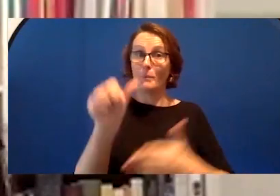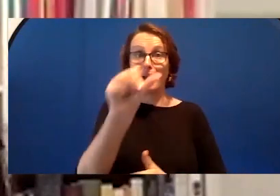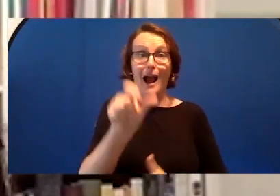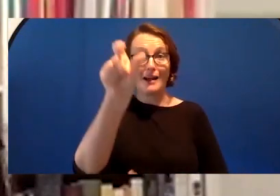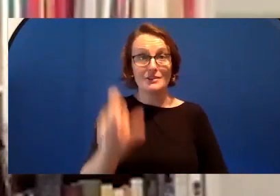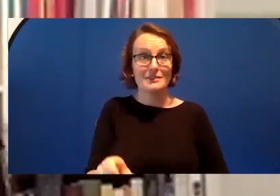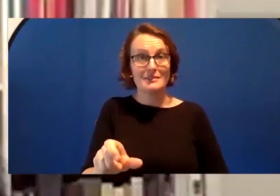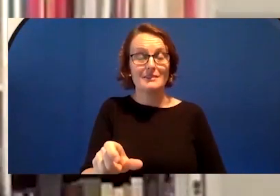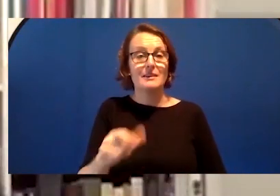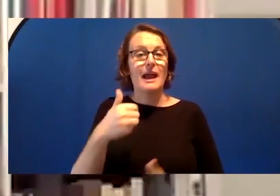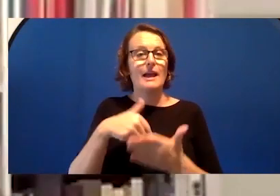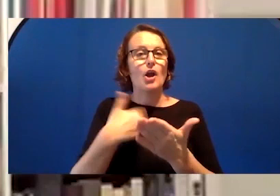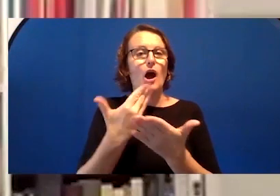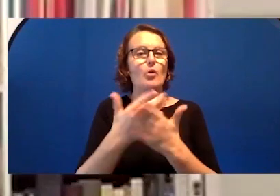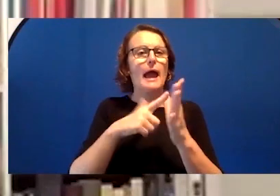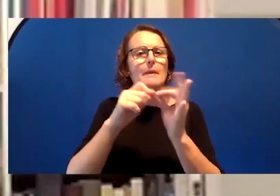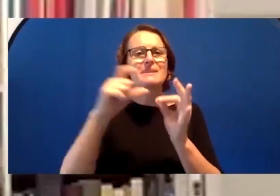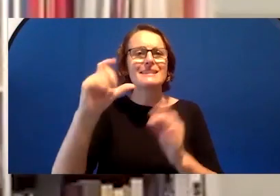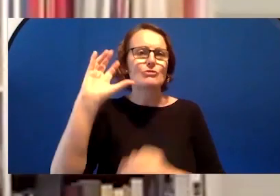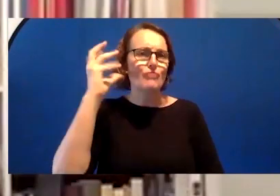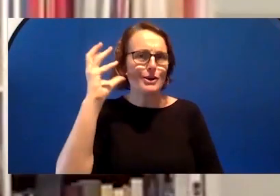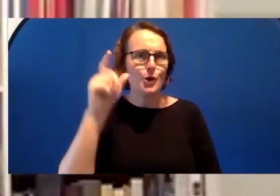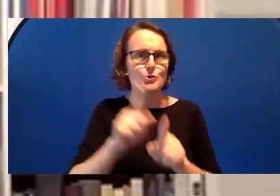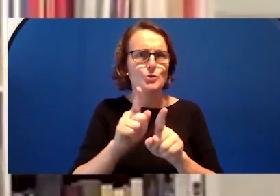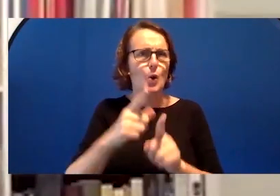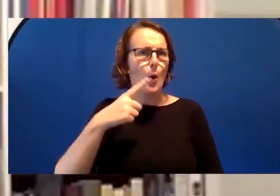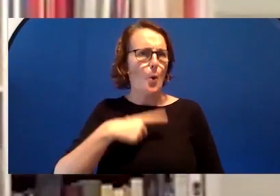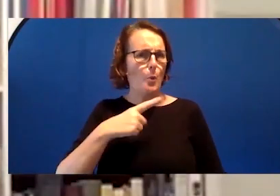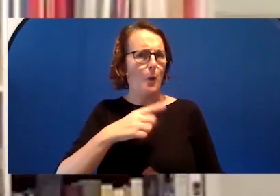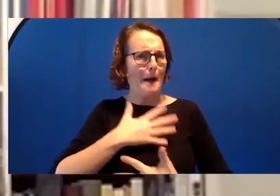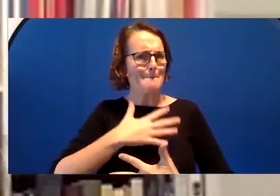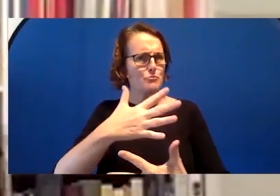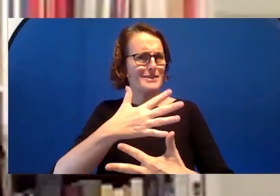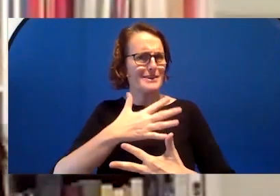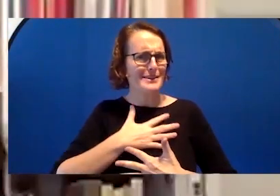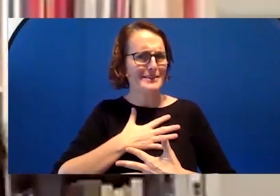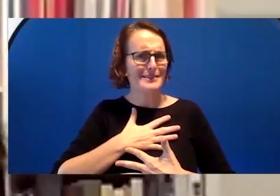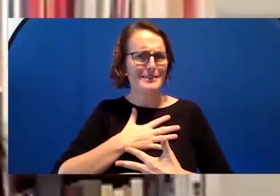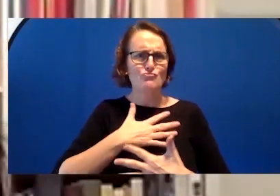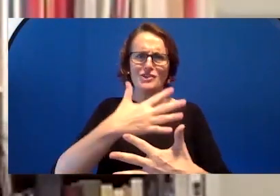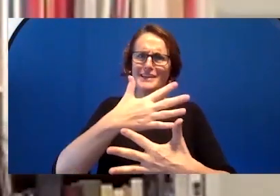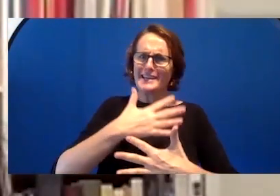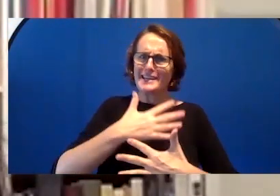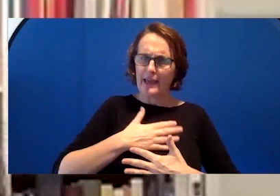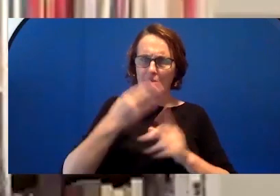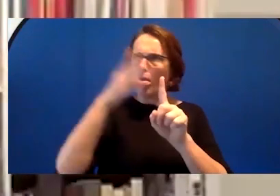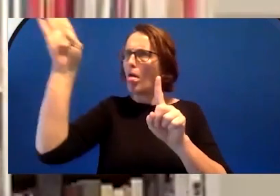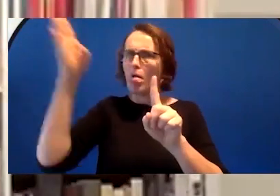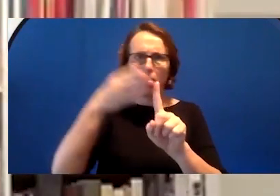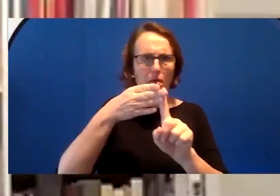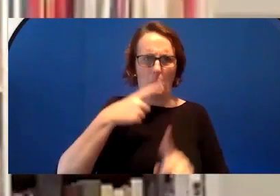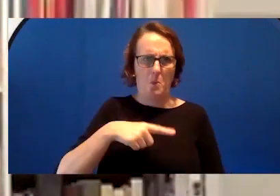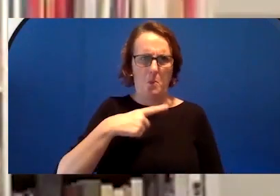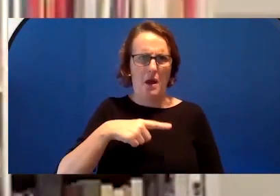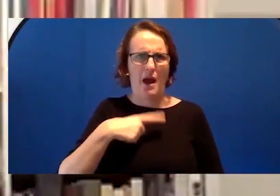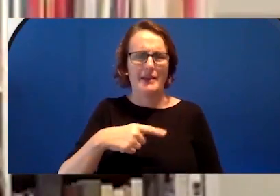ABC Classic. Why did I just take you through that breathing exercise with a side of mindful attention training? Because no matter